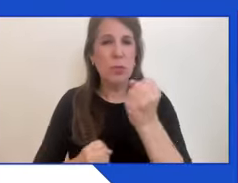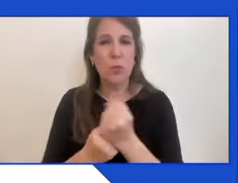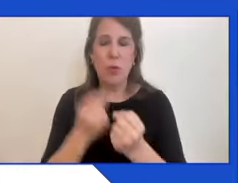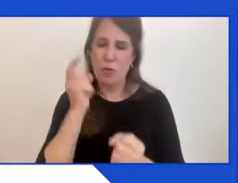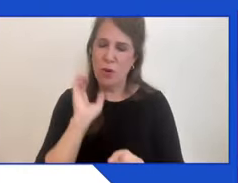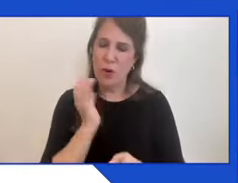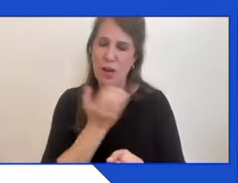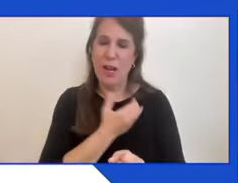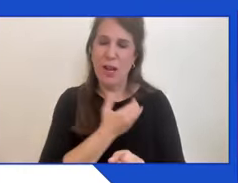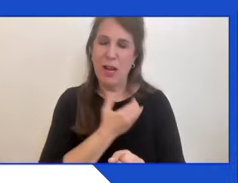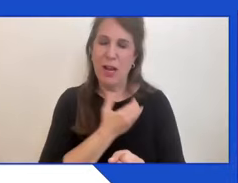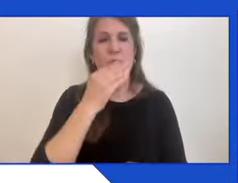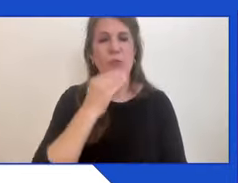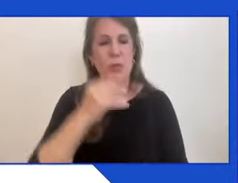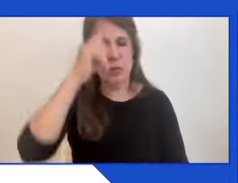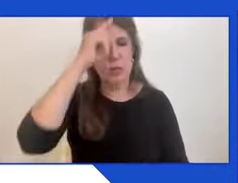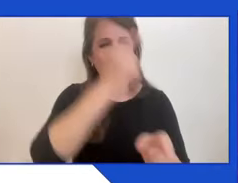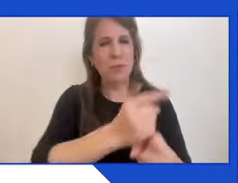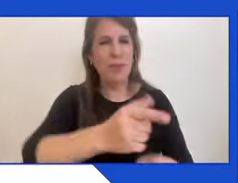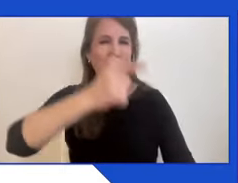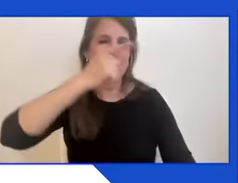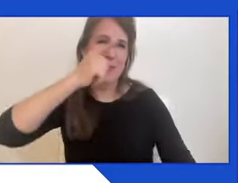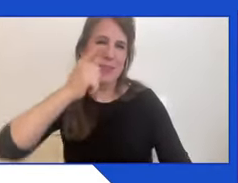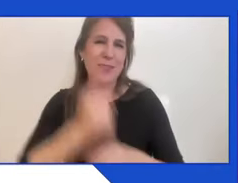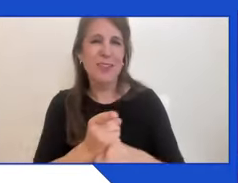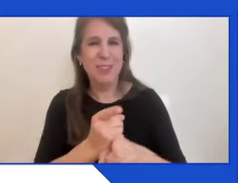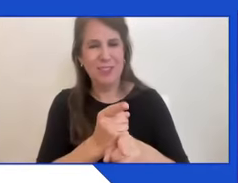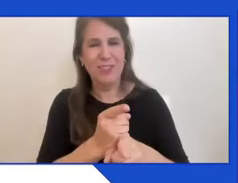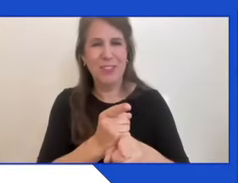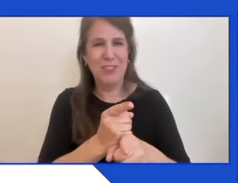Jewish brothers and sisters.